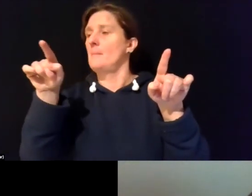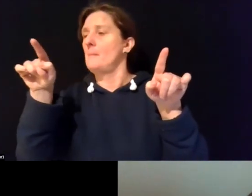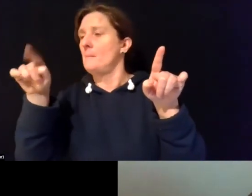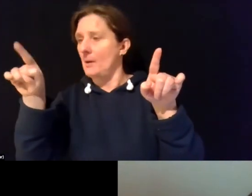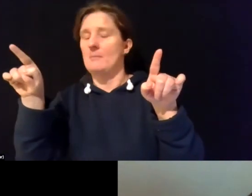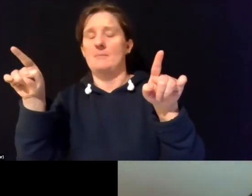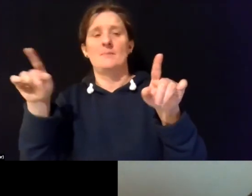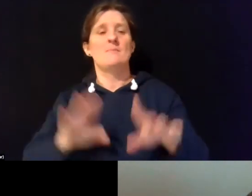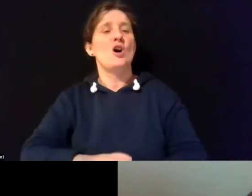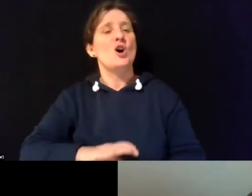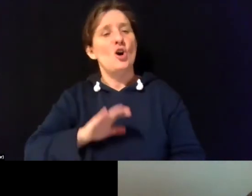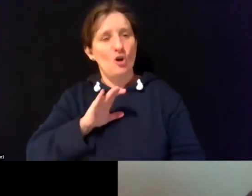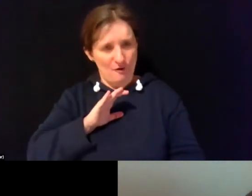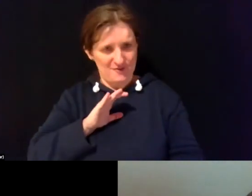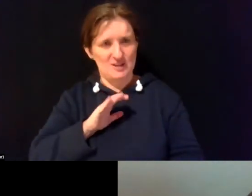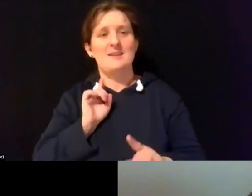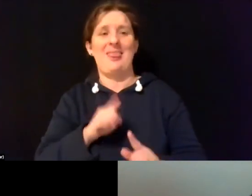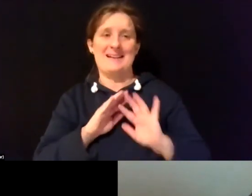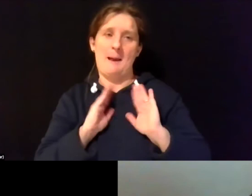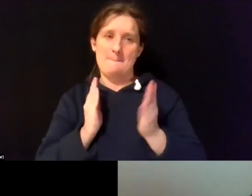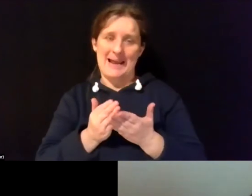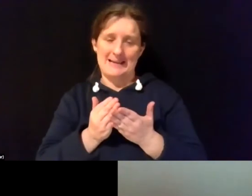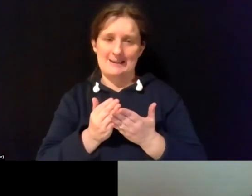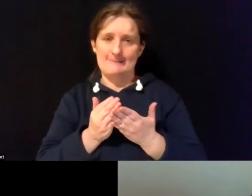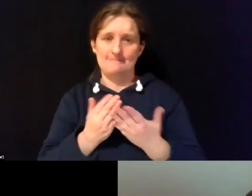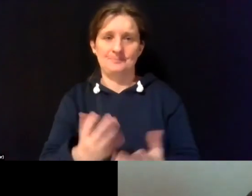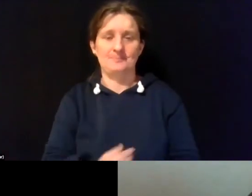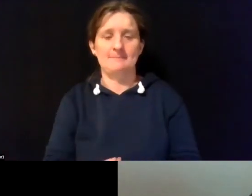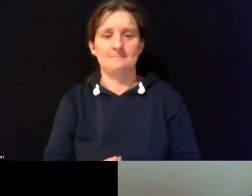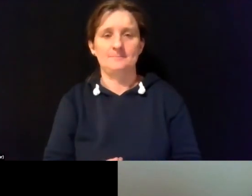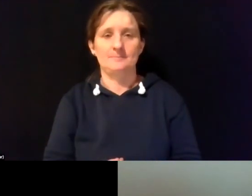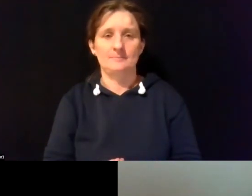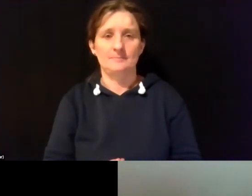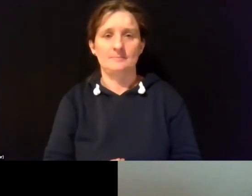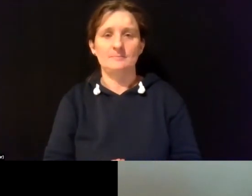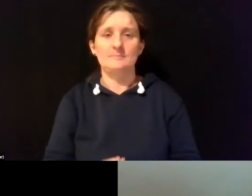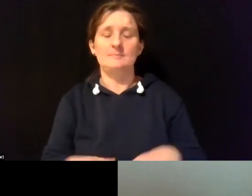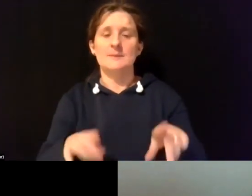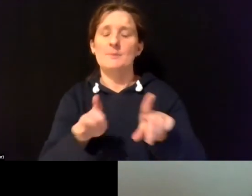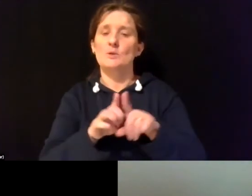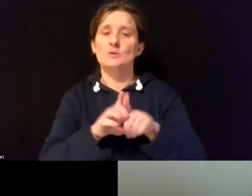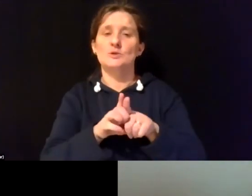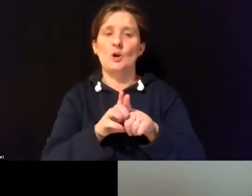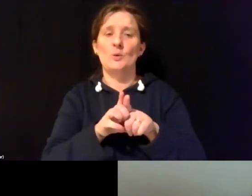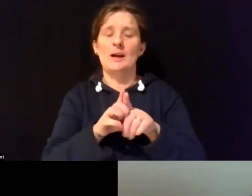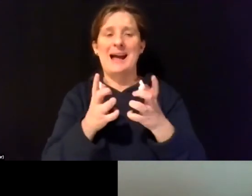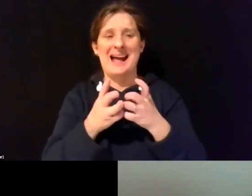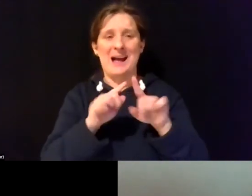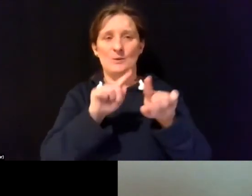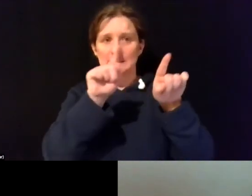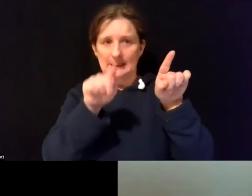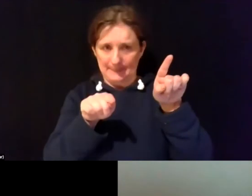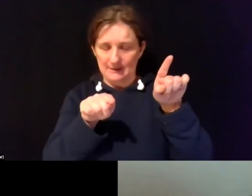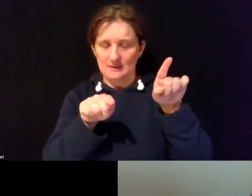it's a planet and not a star spot. There are also things like the shape of the dip, like how you go from